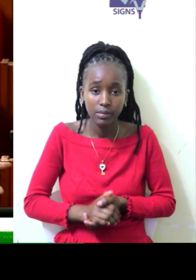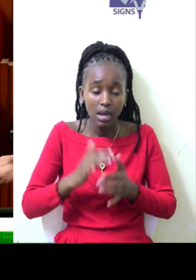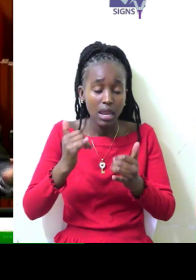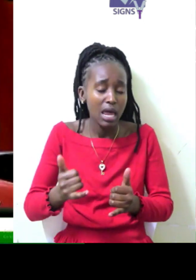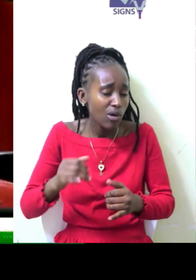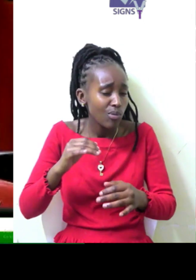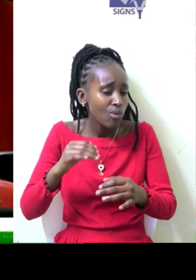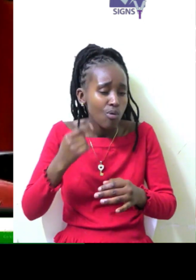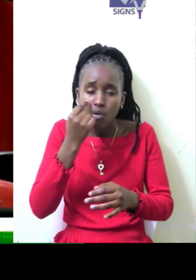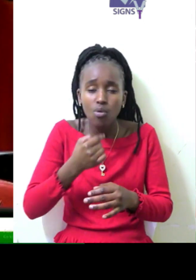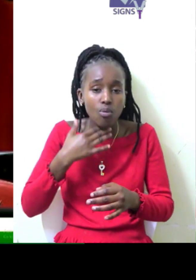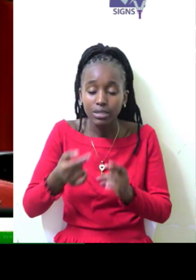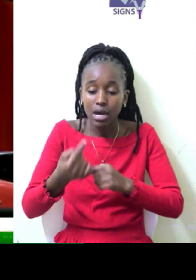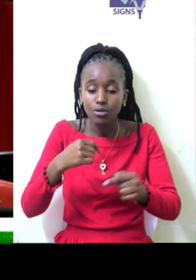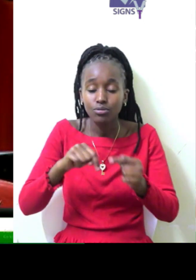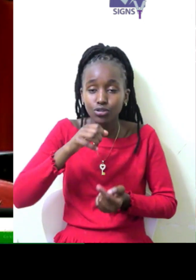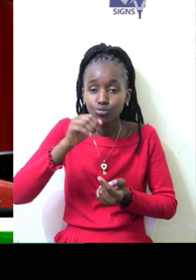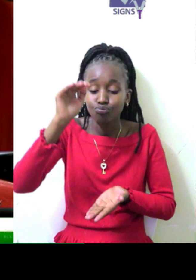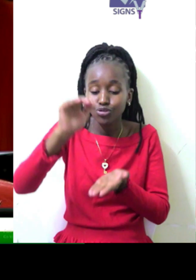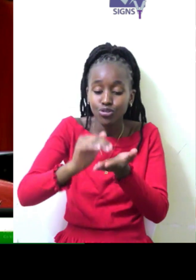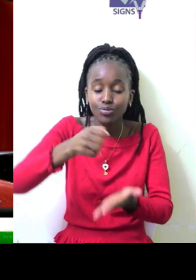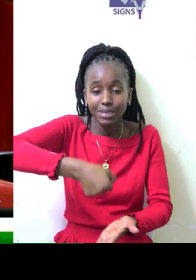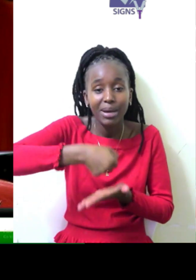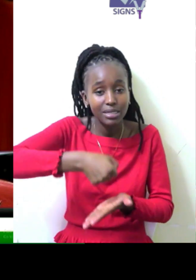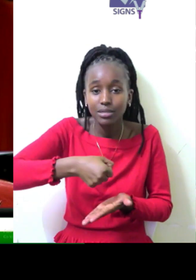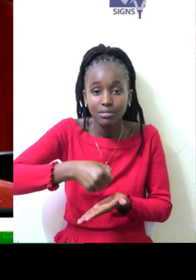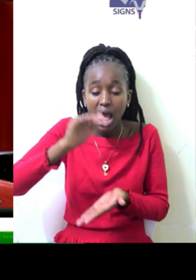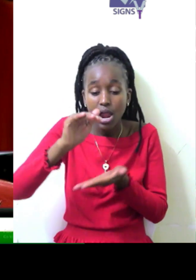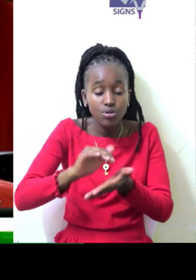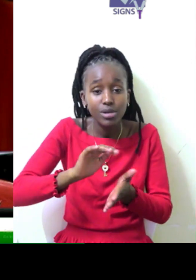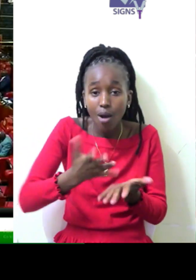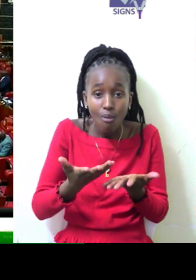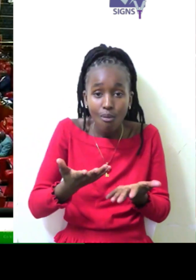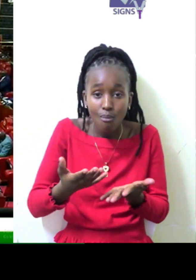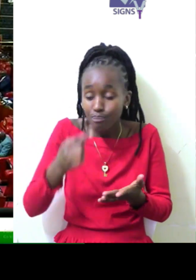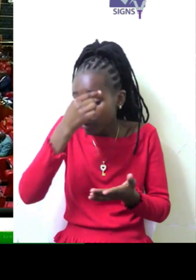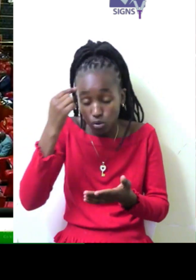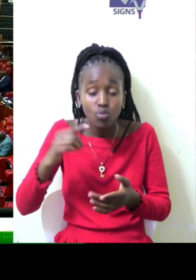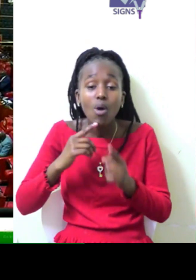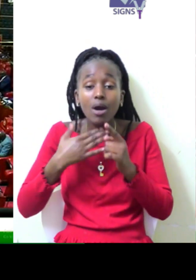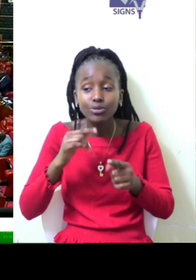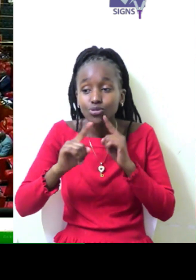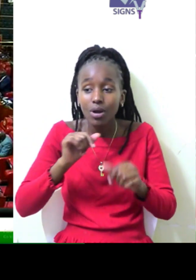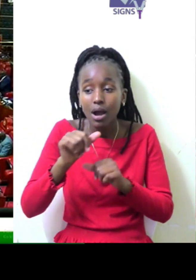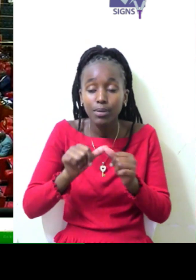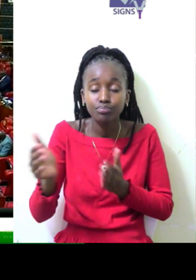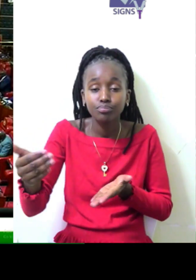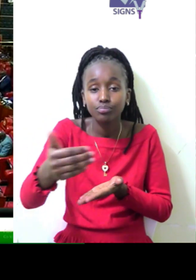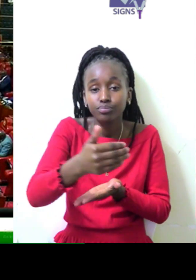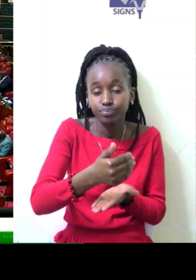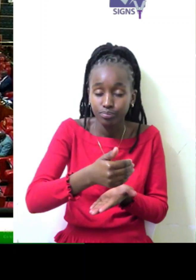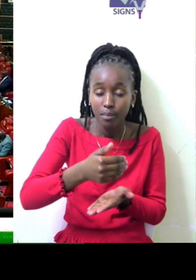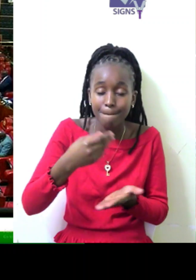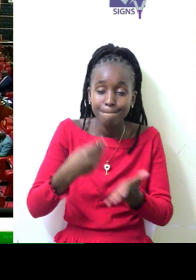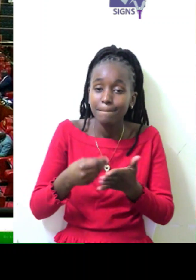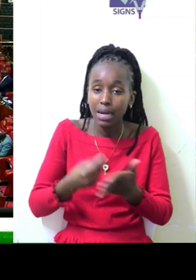want to cut down that budget if you are not here? You are complaining that we are, collecting money left, right, and center. But we passed that budget here.